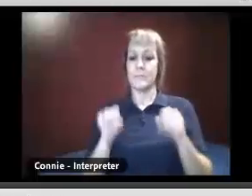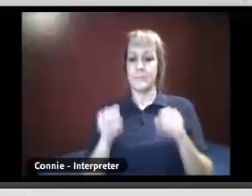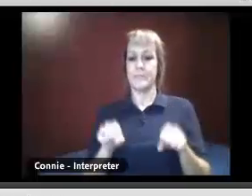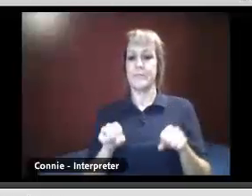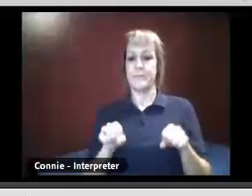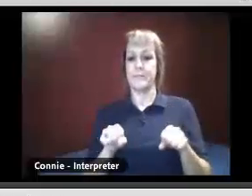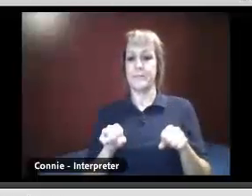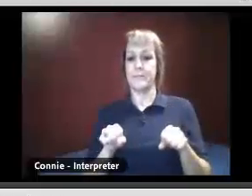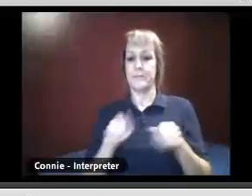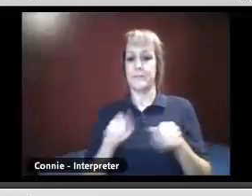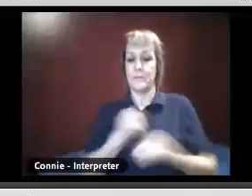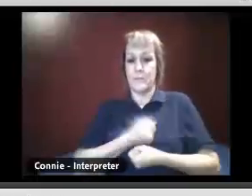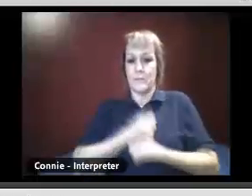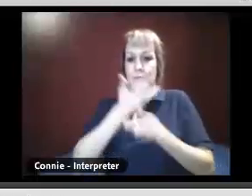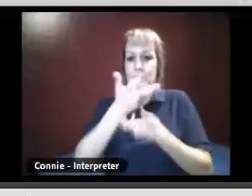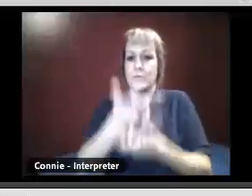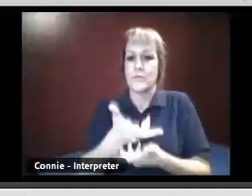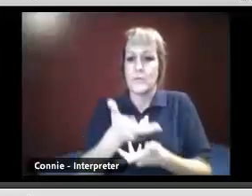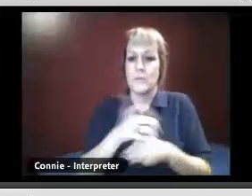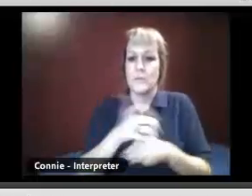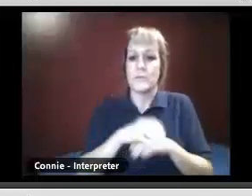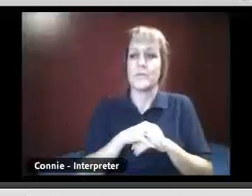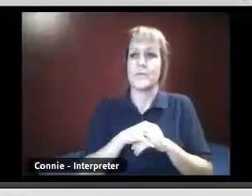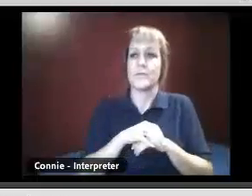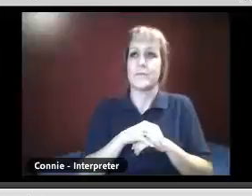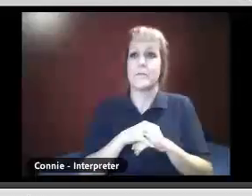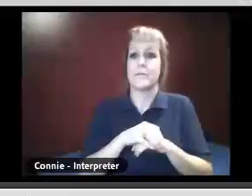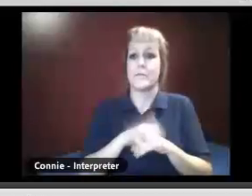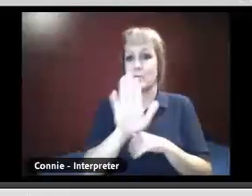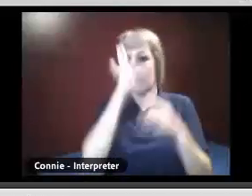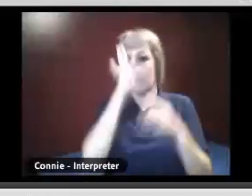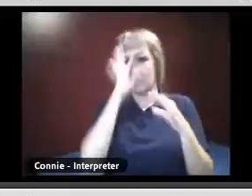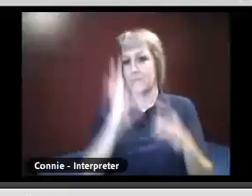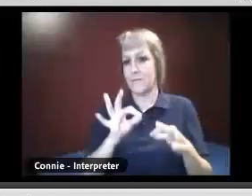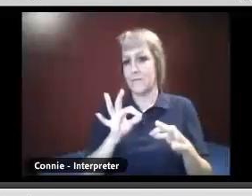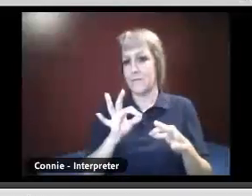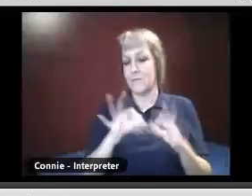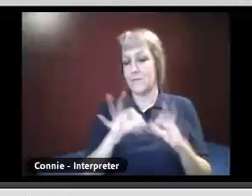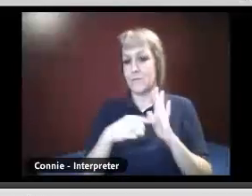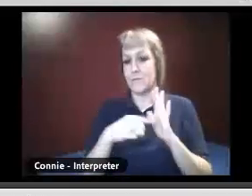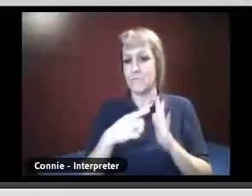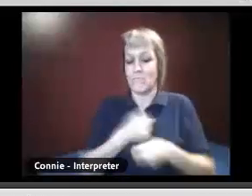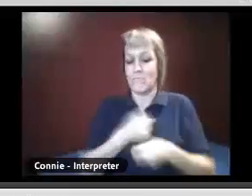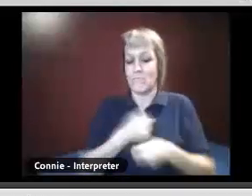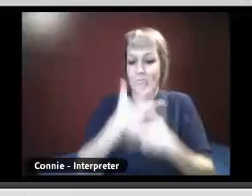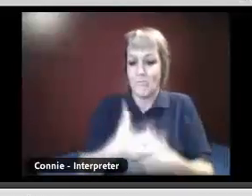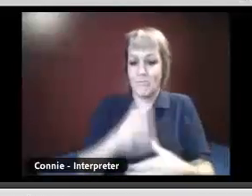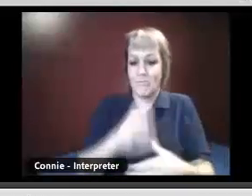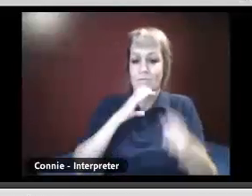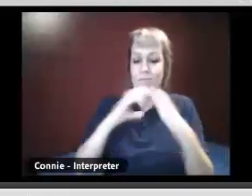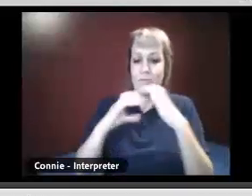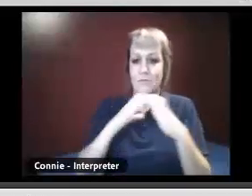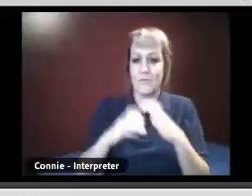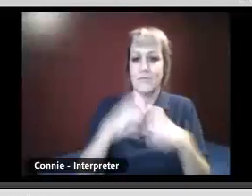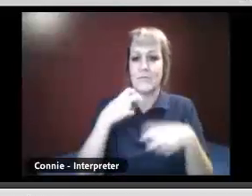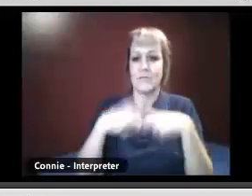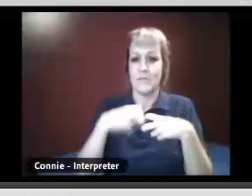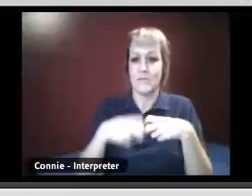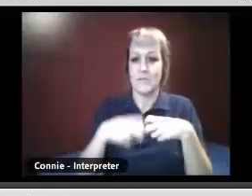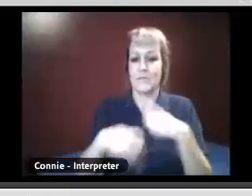to express the decisions, express the issues in a constructive way. There's the how.